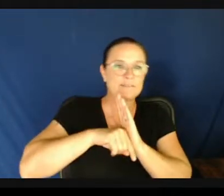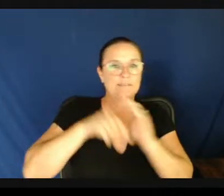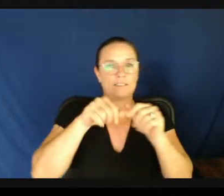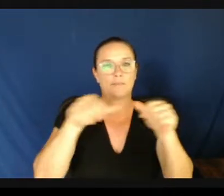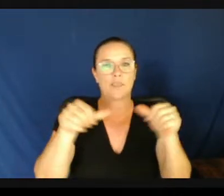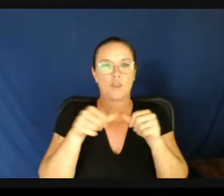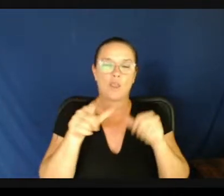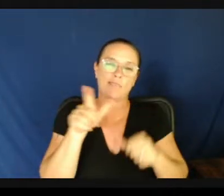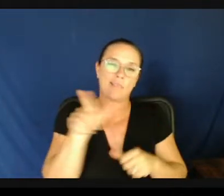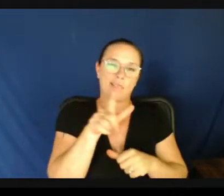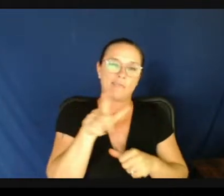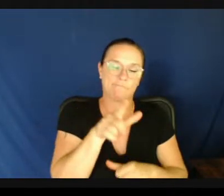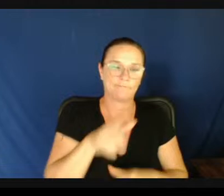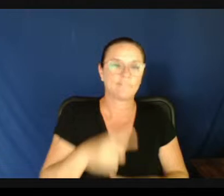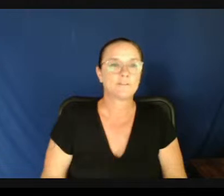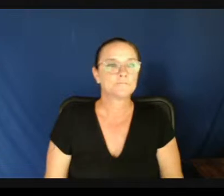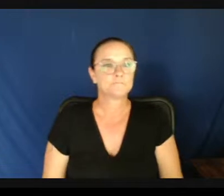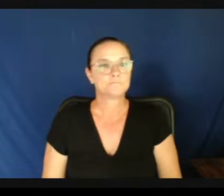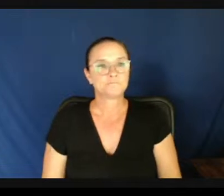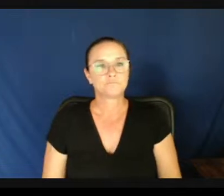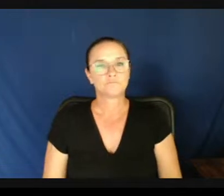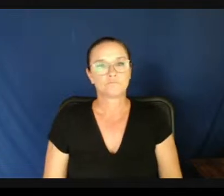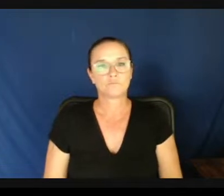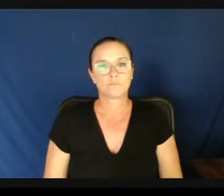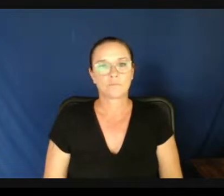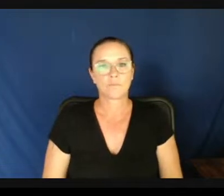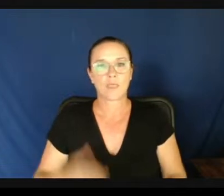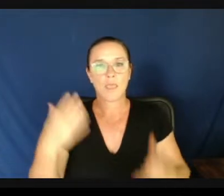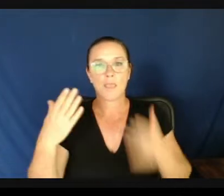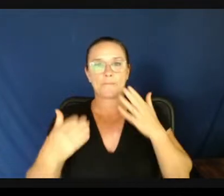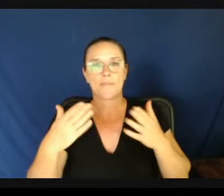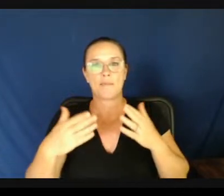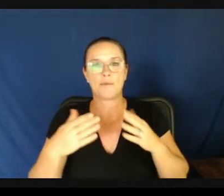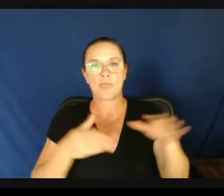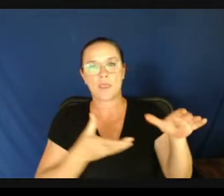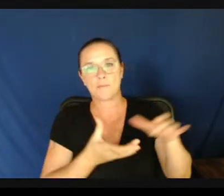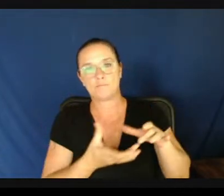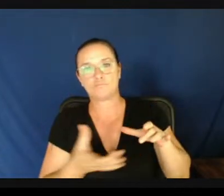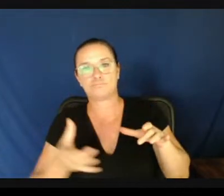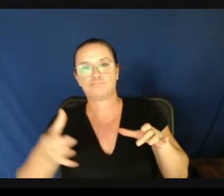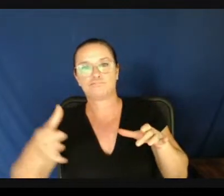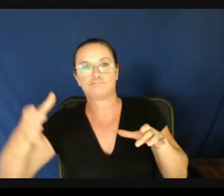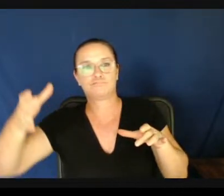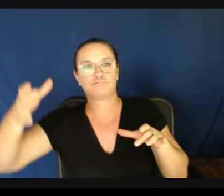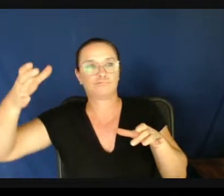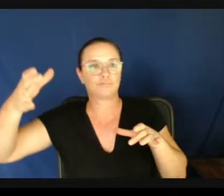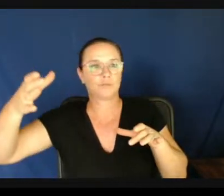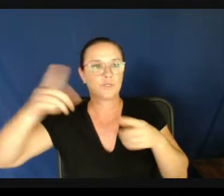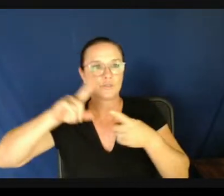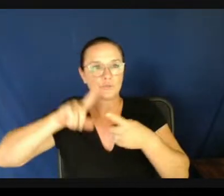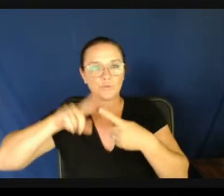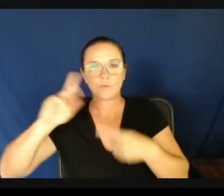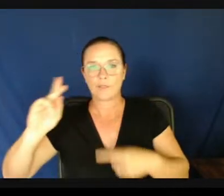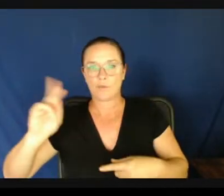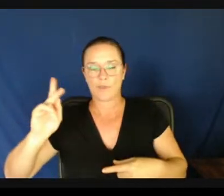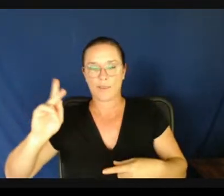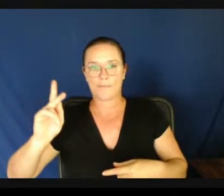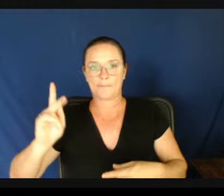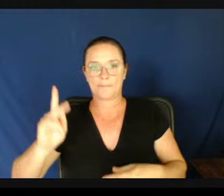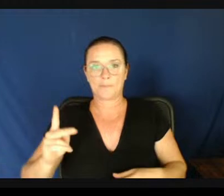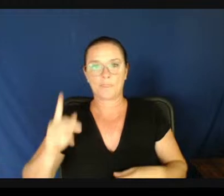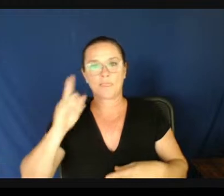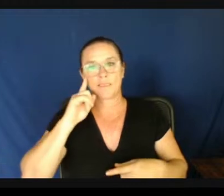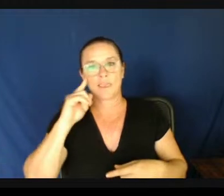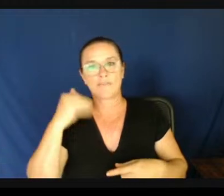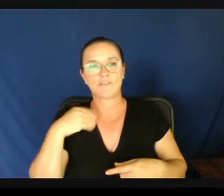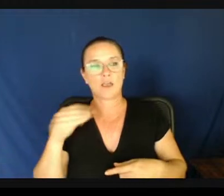graph there. And there's maybe that pathway that feeds to Kilauea, maybe something like that. One of them at least, because there's thought to be other ones that